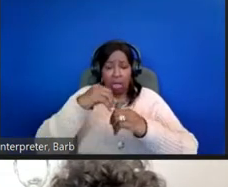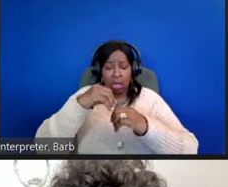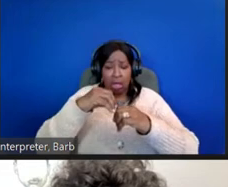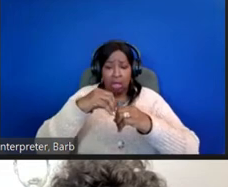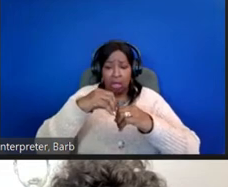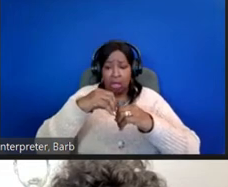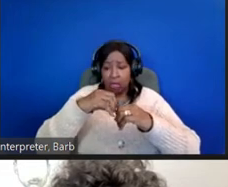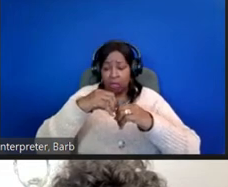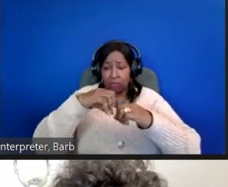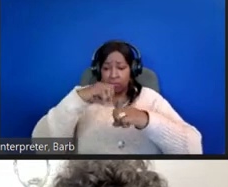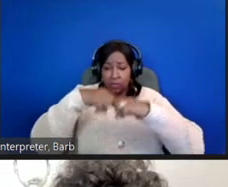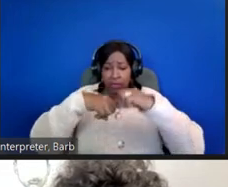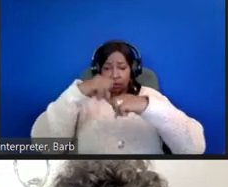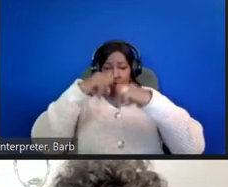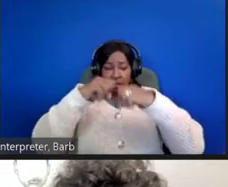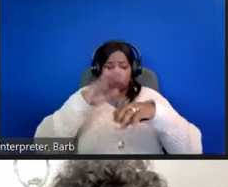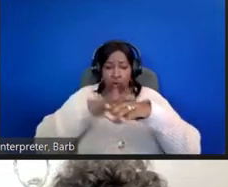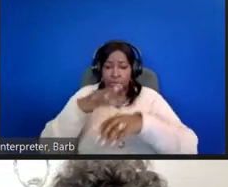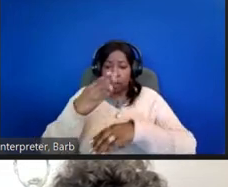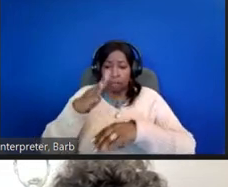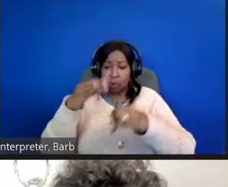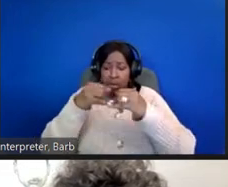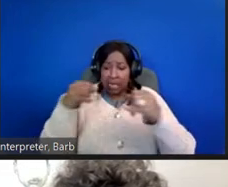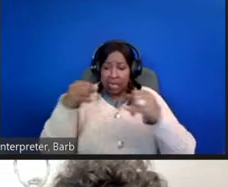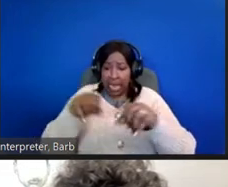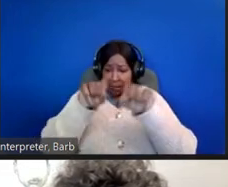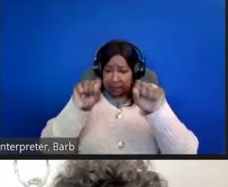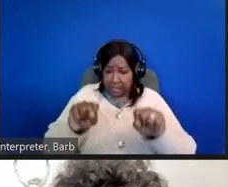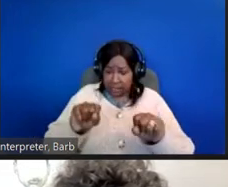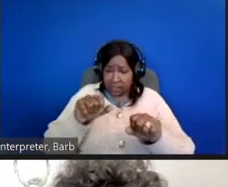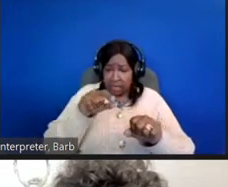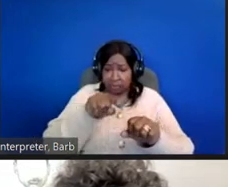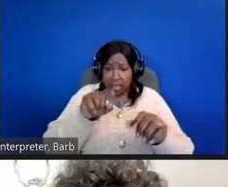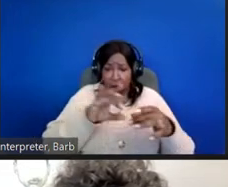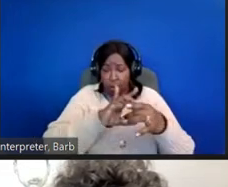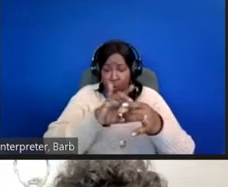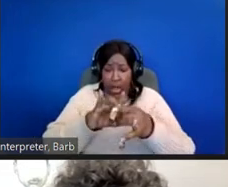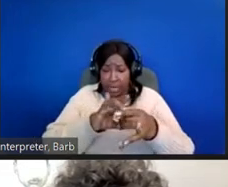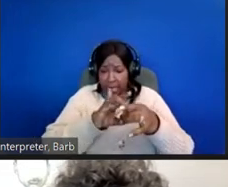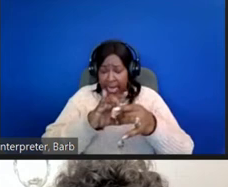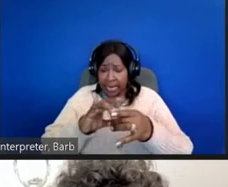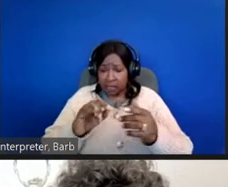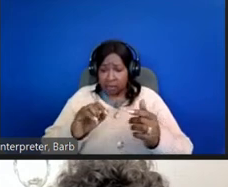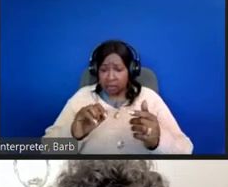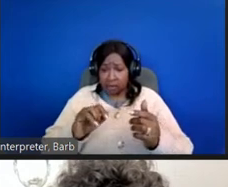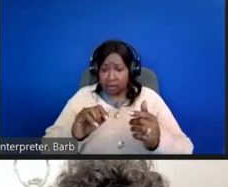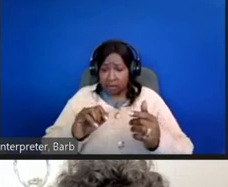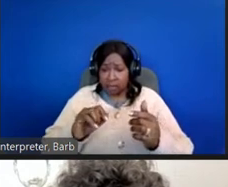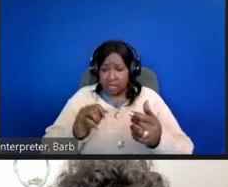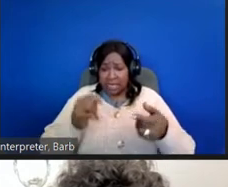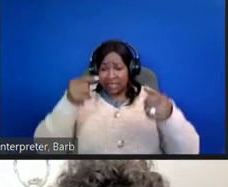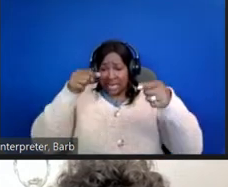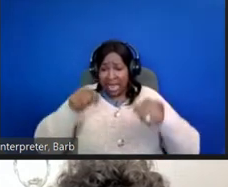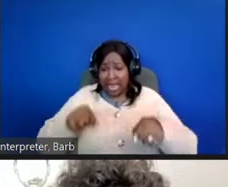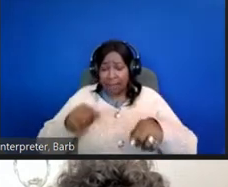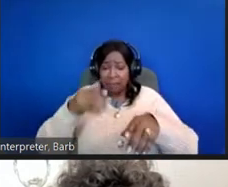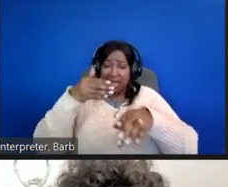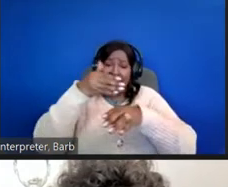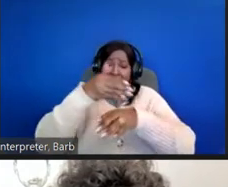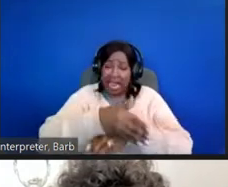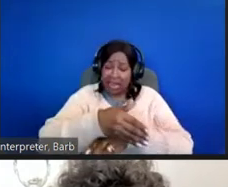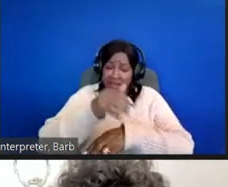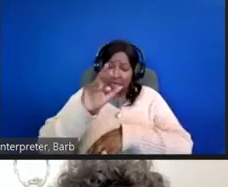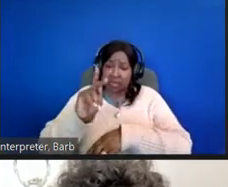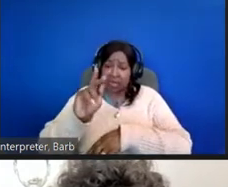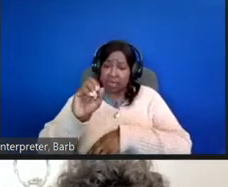blue line stations, are they coordinated to happen like after the Kennedy